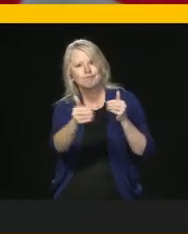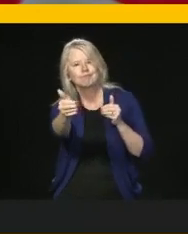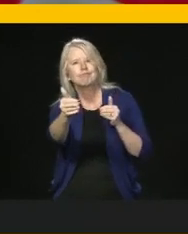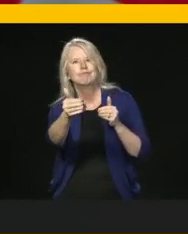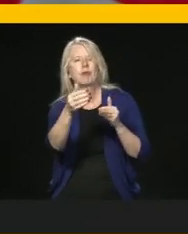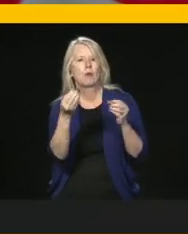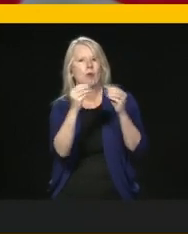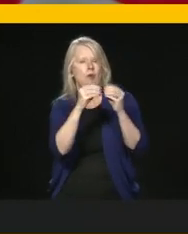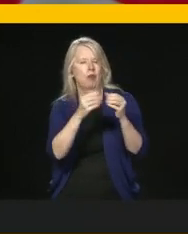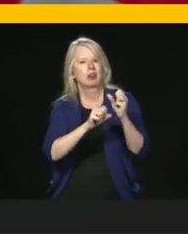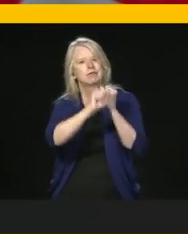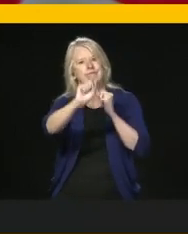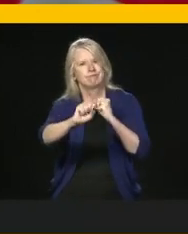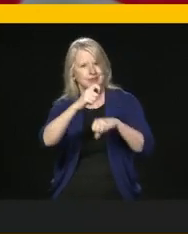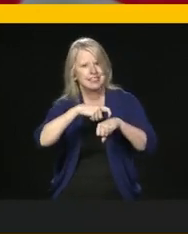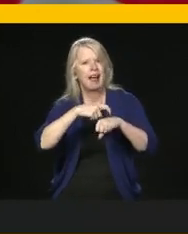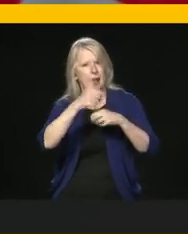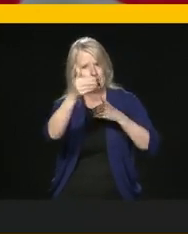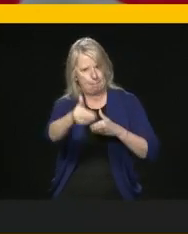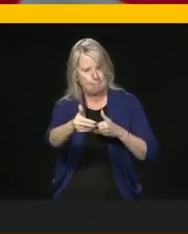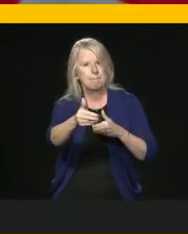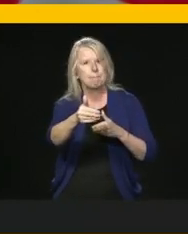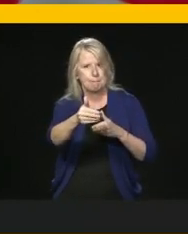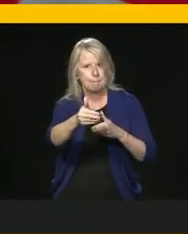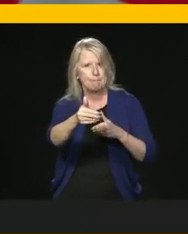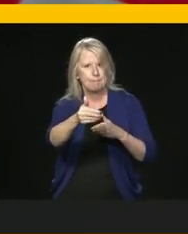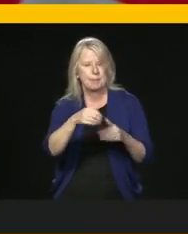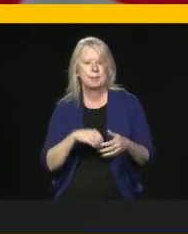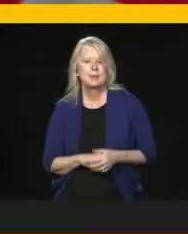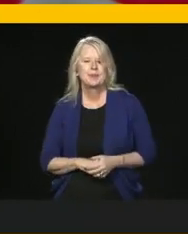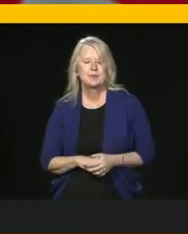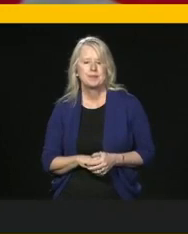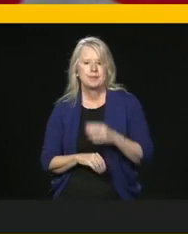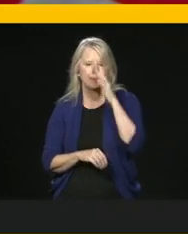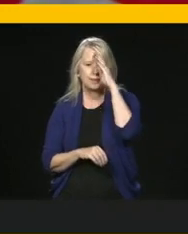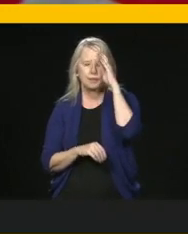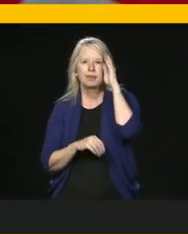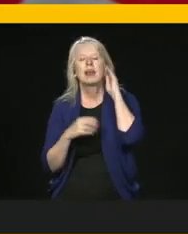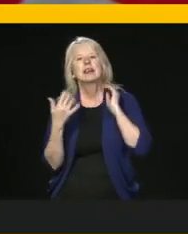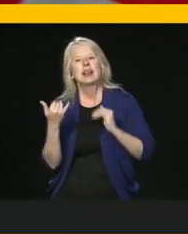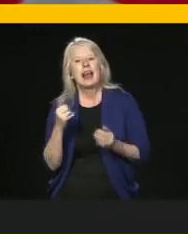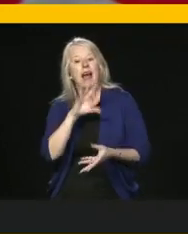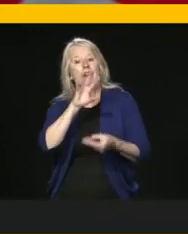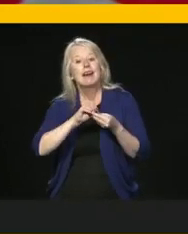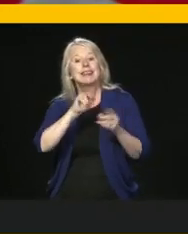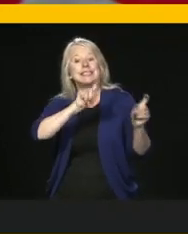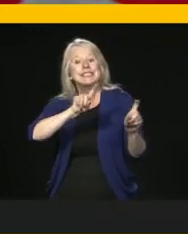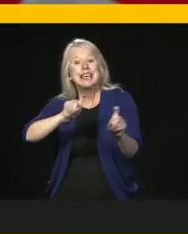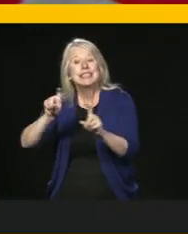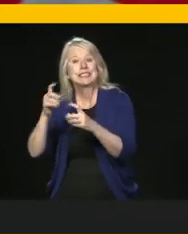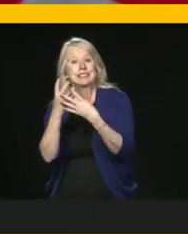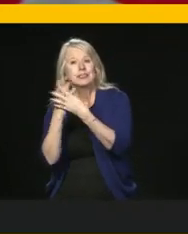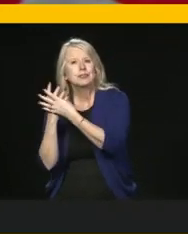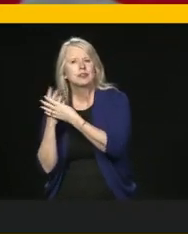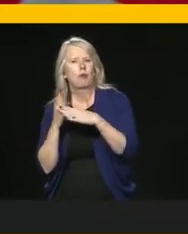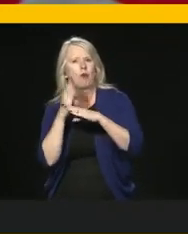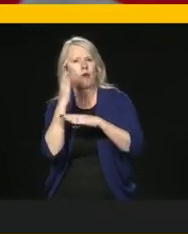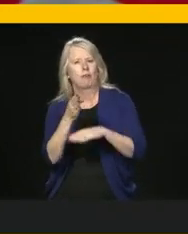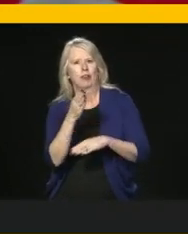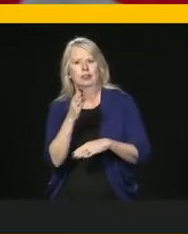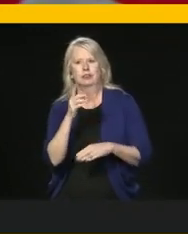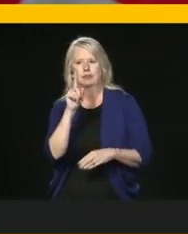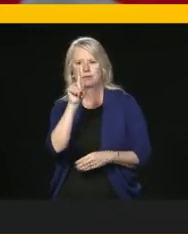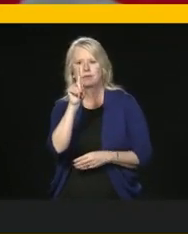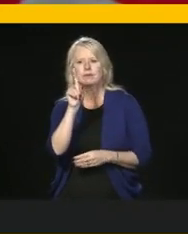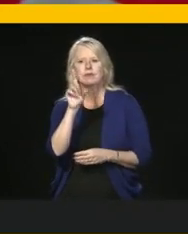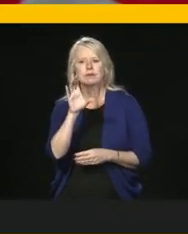date. We've now tested over 102,000 people in Canada, which is an average